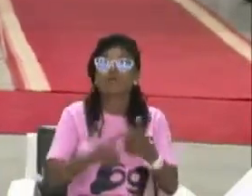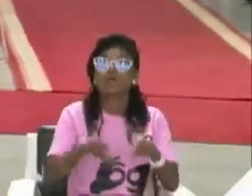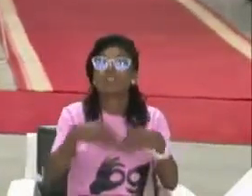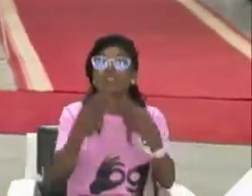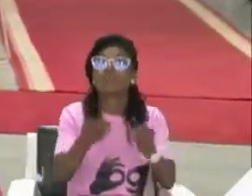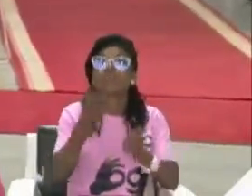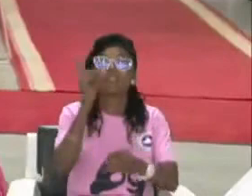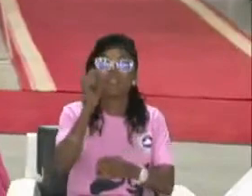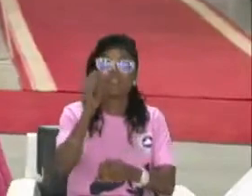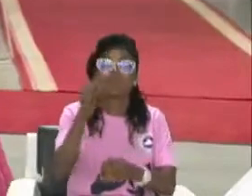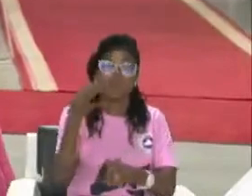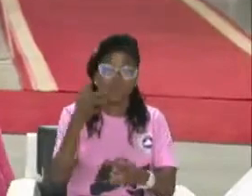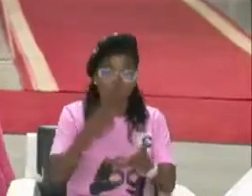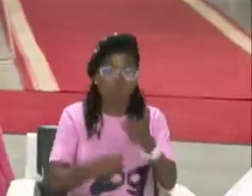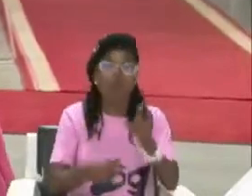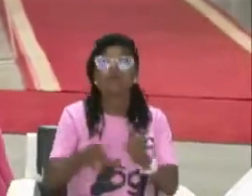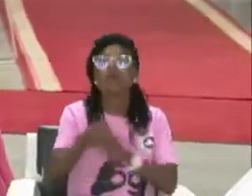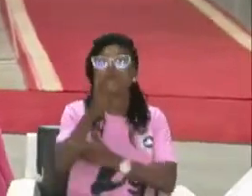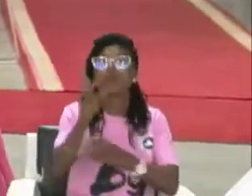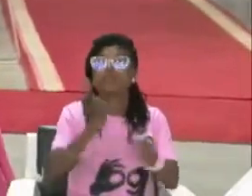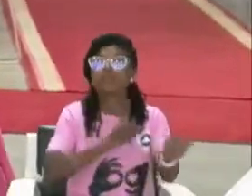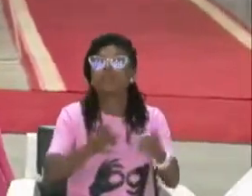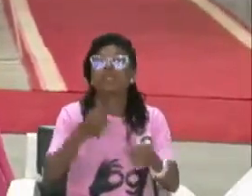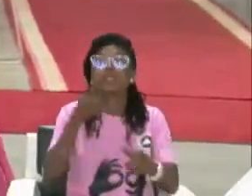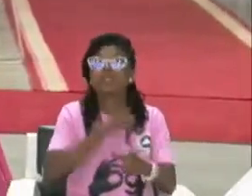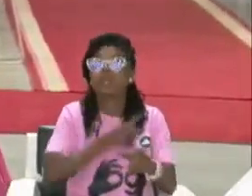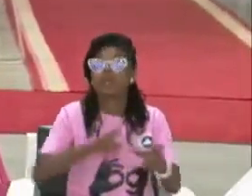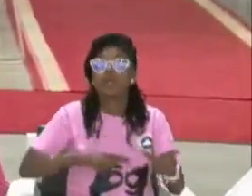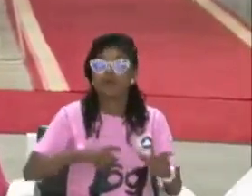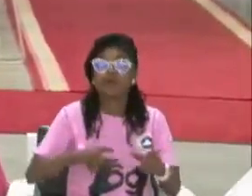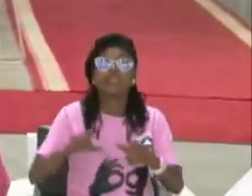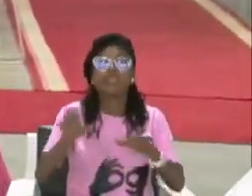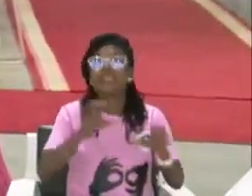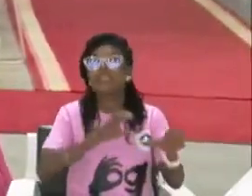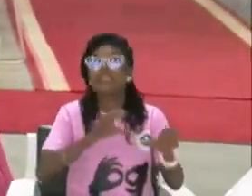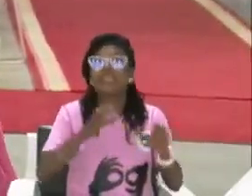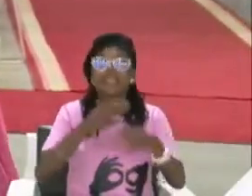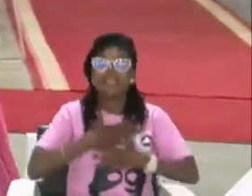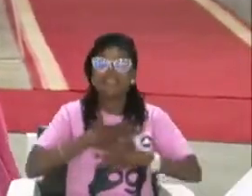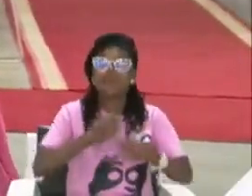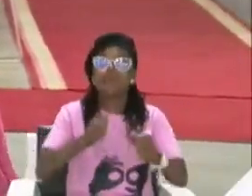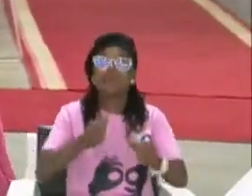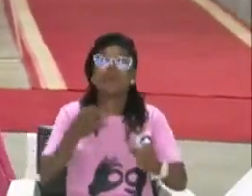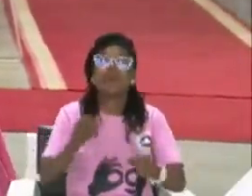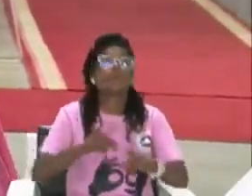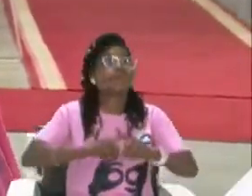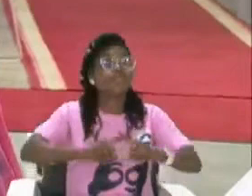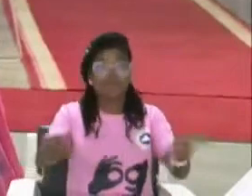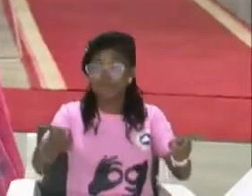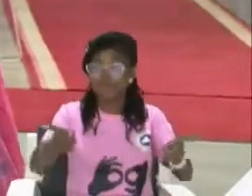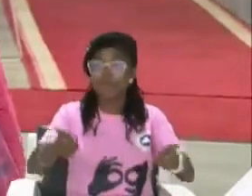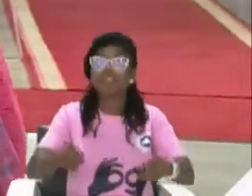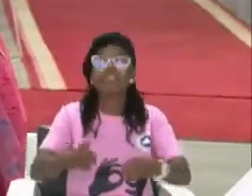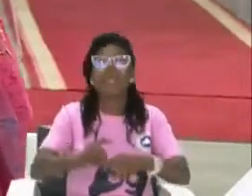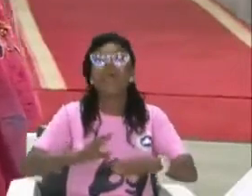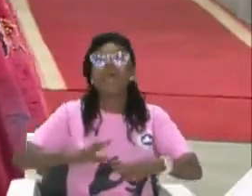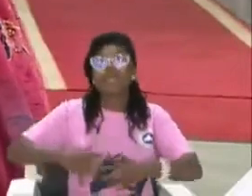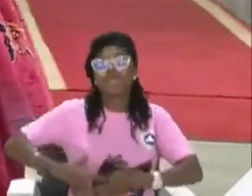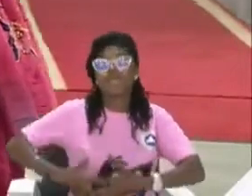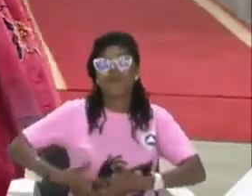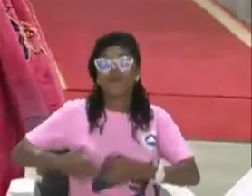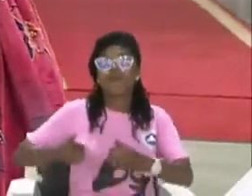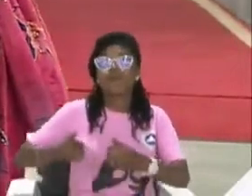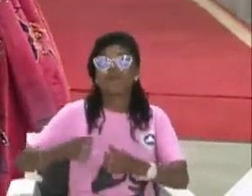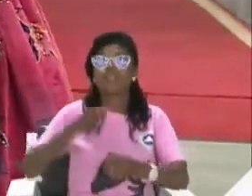did for me. The Lord healed me of multiple fibroids. Some years ago, I delivered my baby.